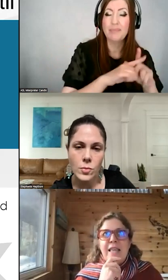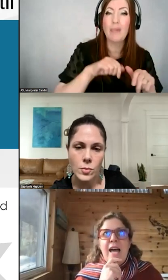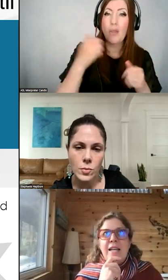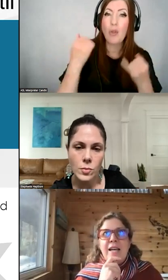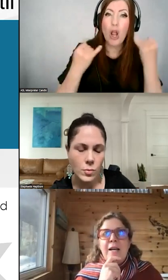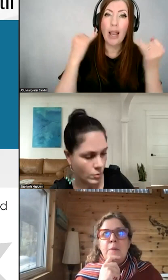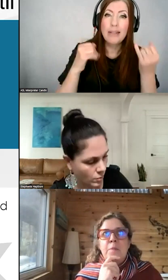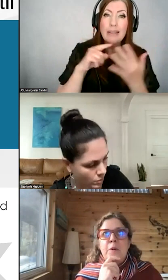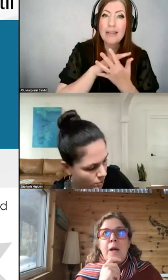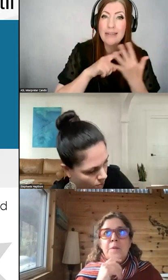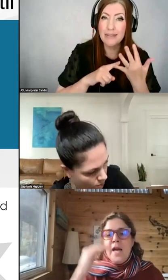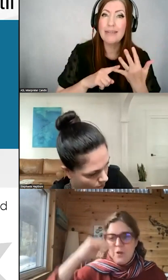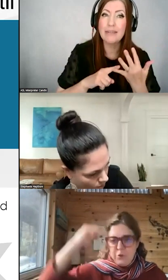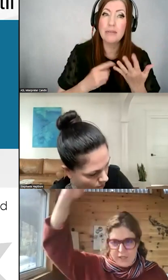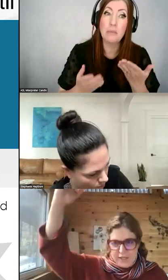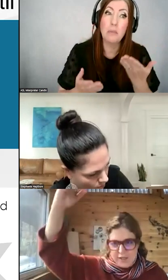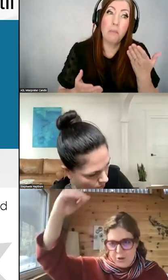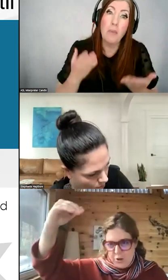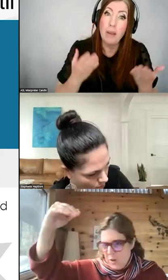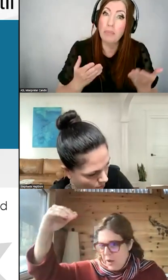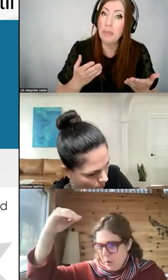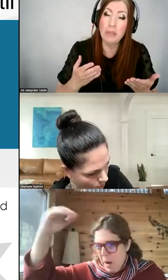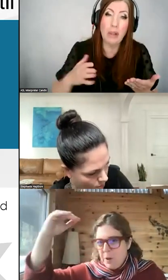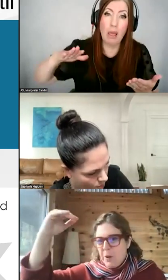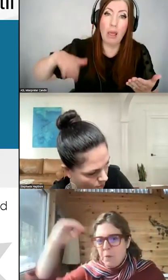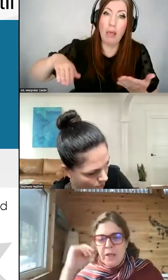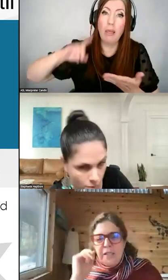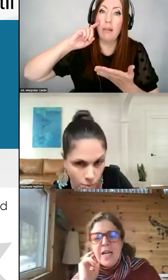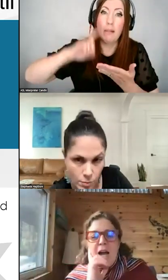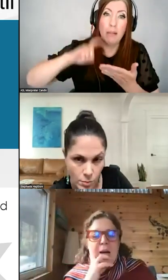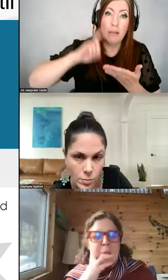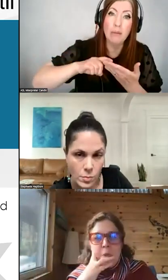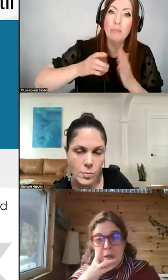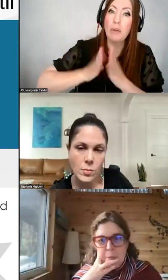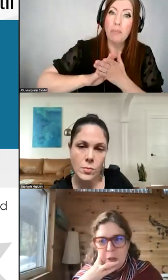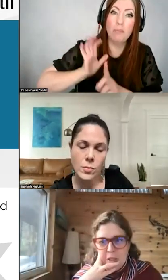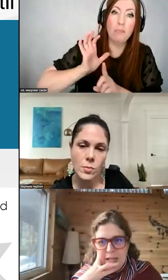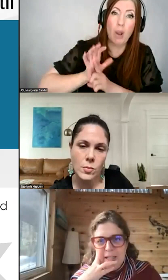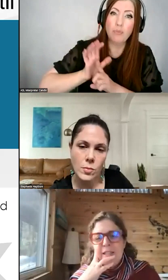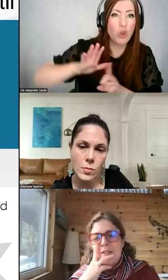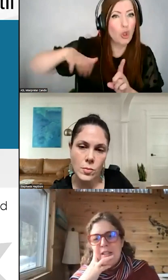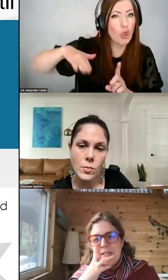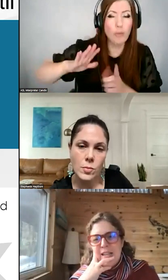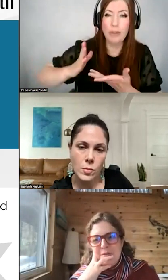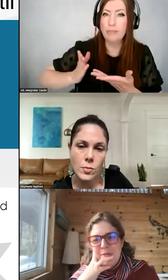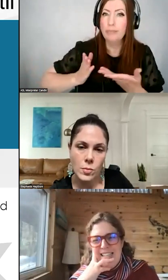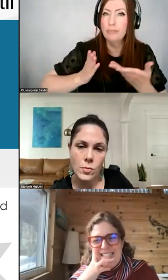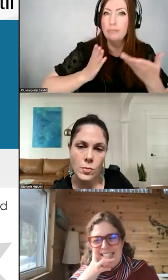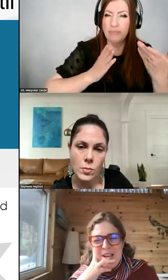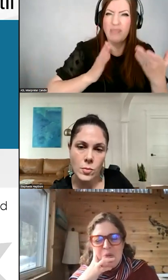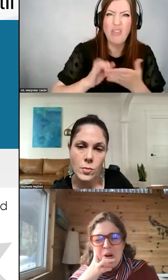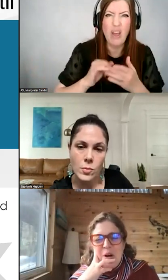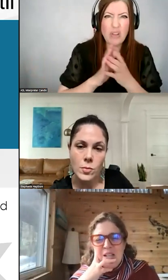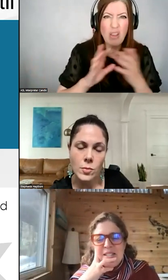ideas that perhaps haven't risen to the popular point, are being percolated. Sorry, that was a lot of